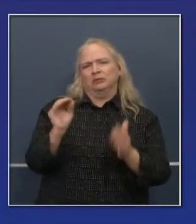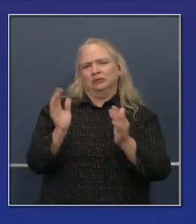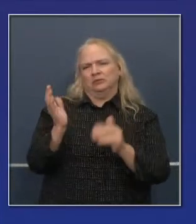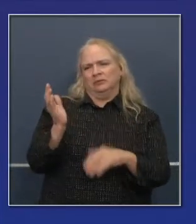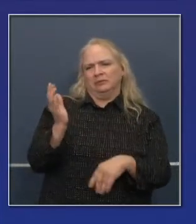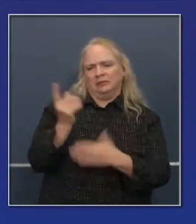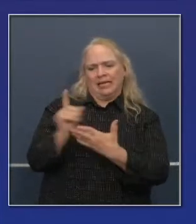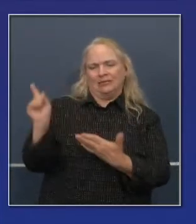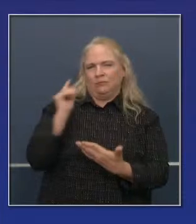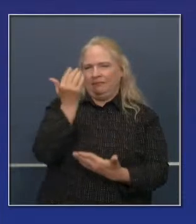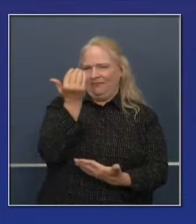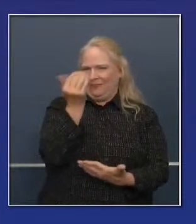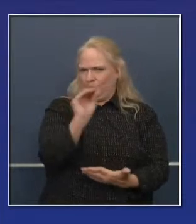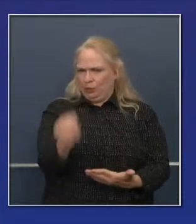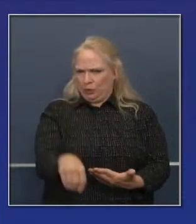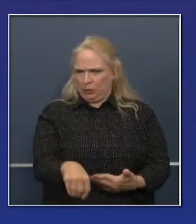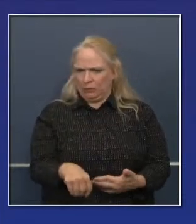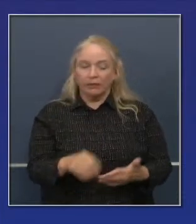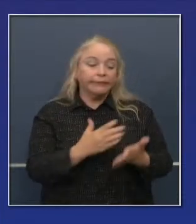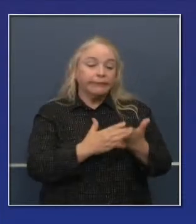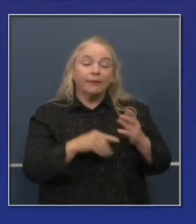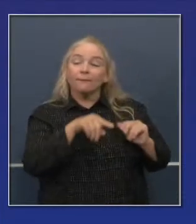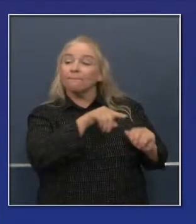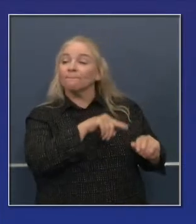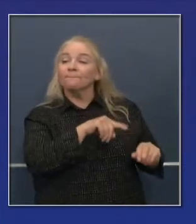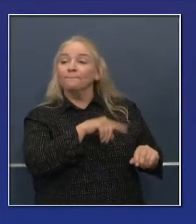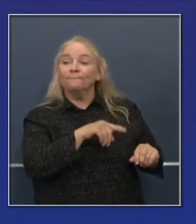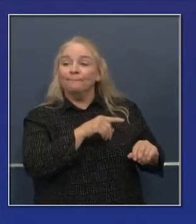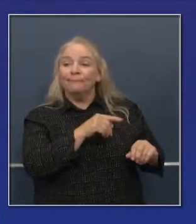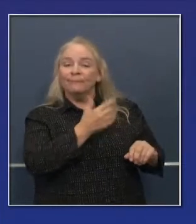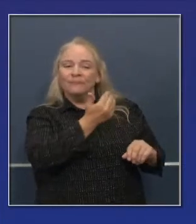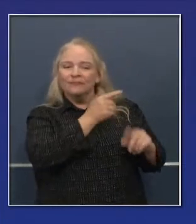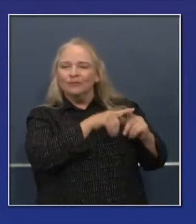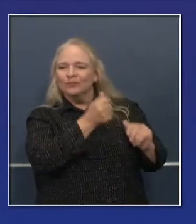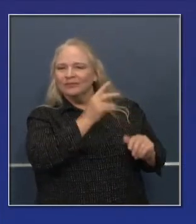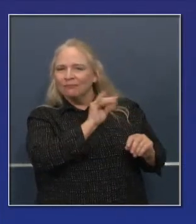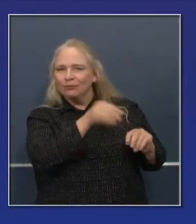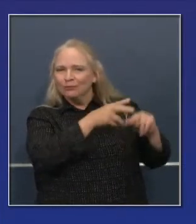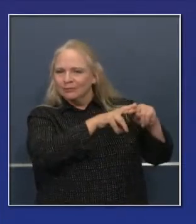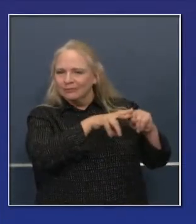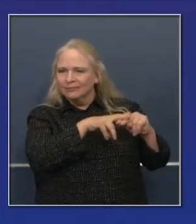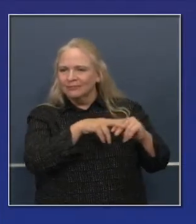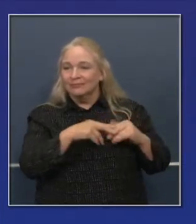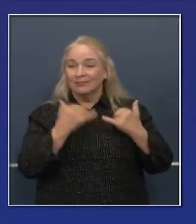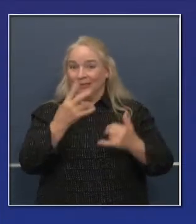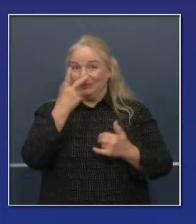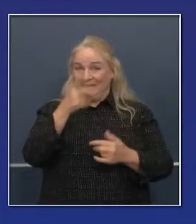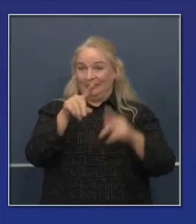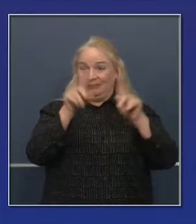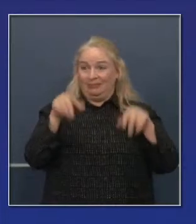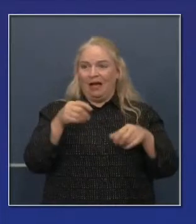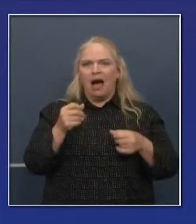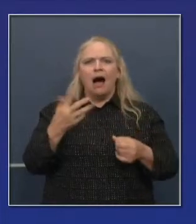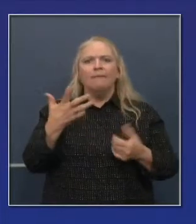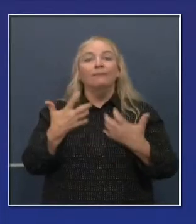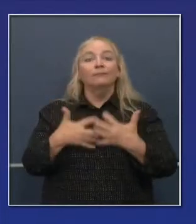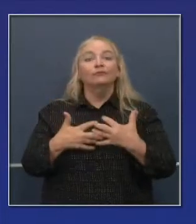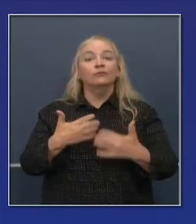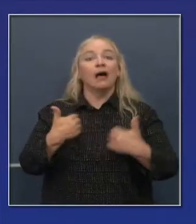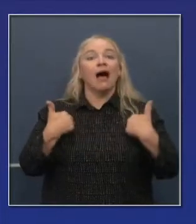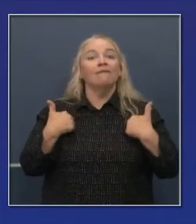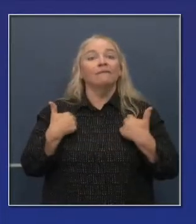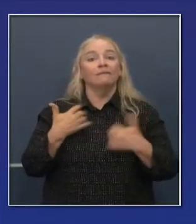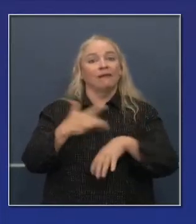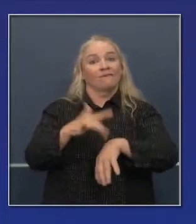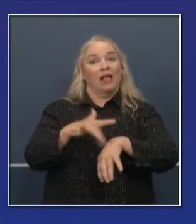or minus 15, 16% represented here. You'll see the total number of ventilators available. It's still north